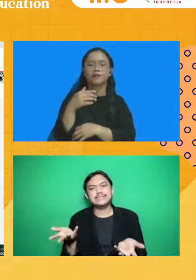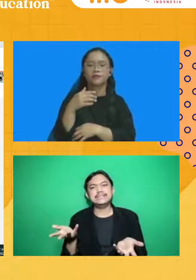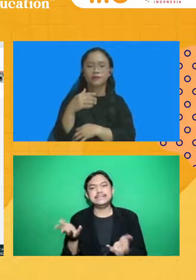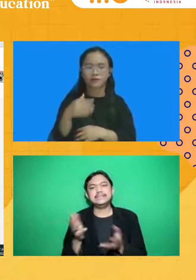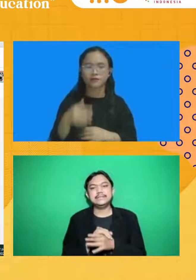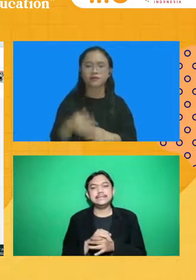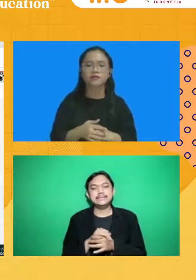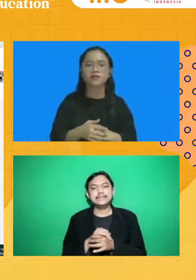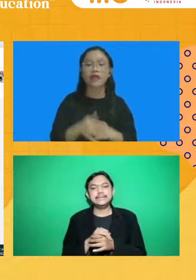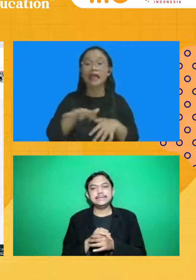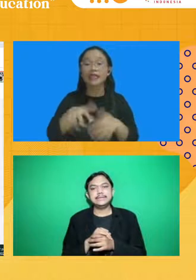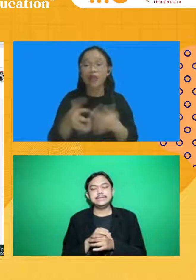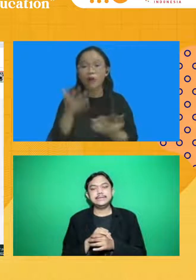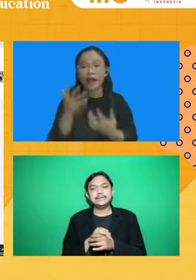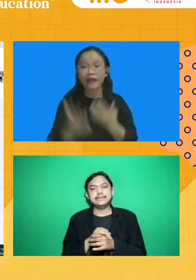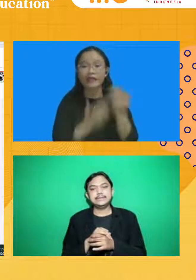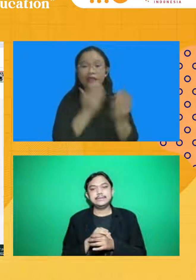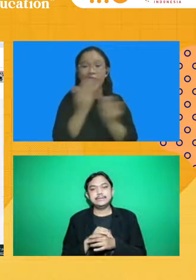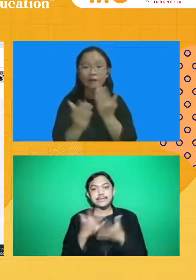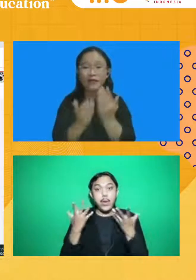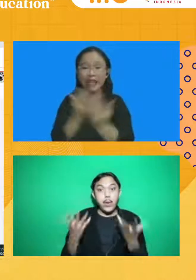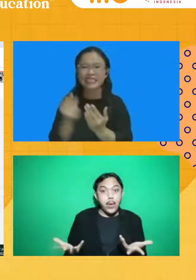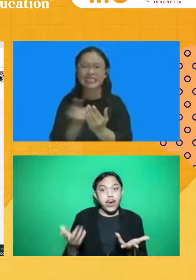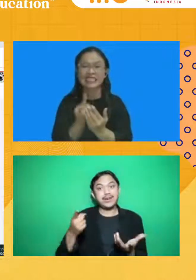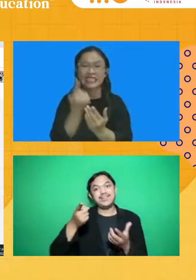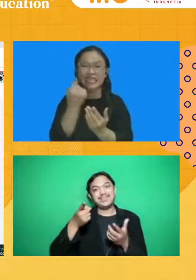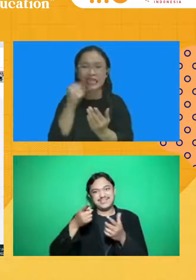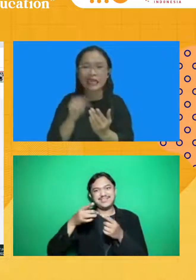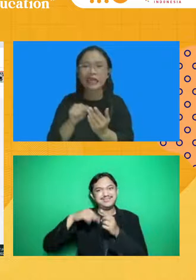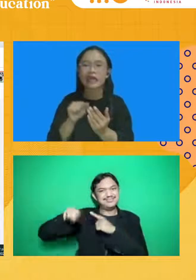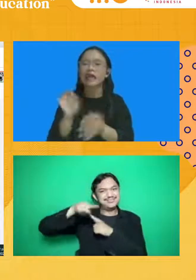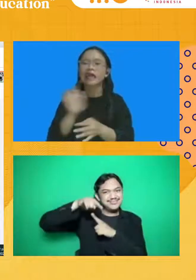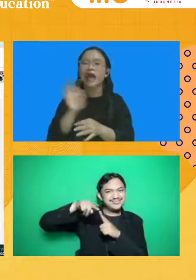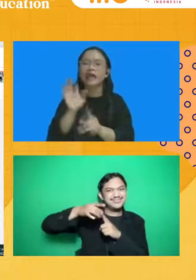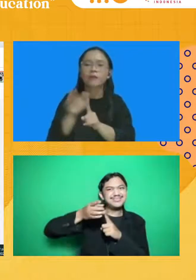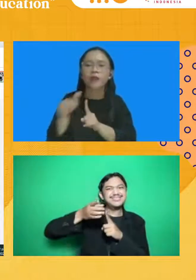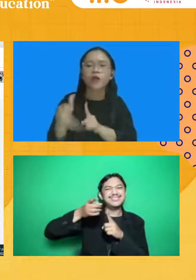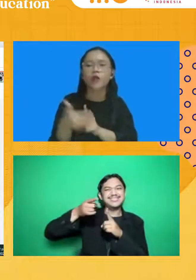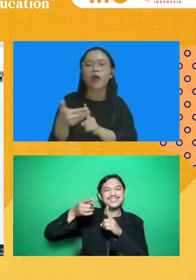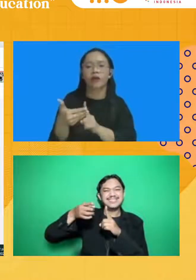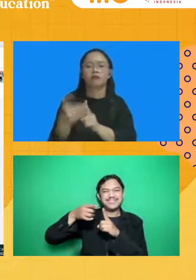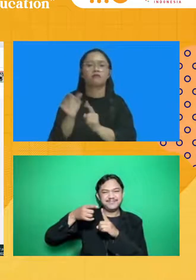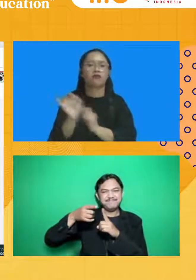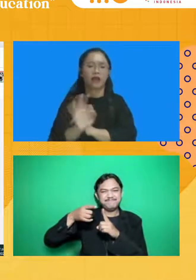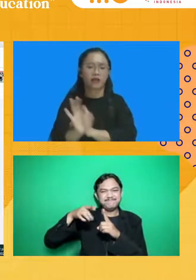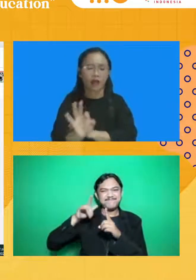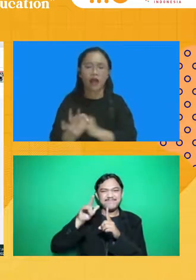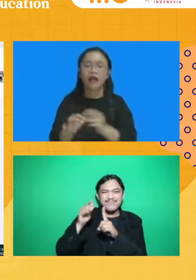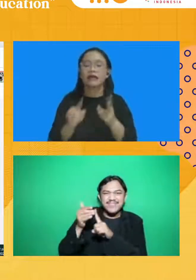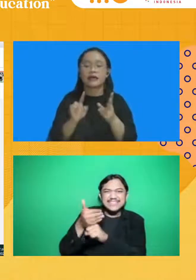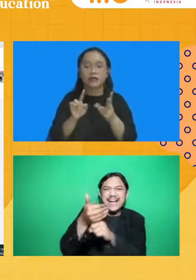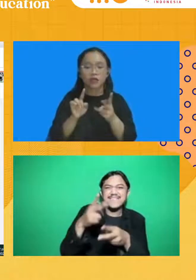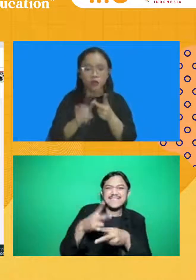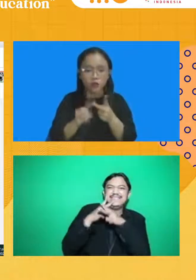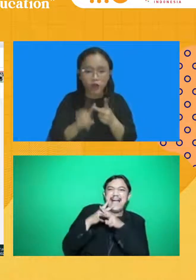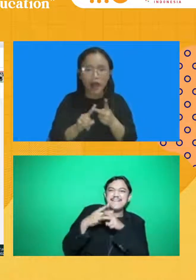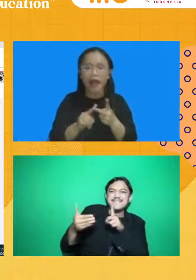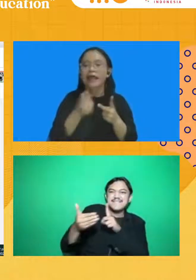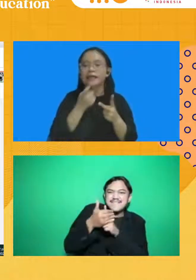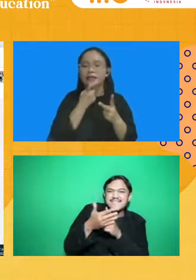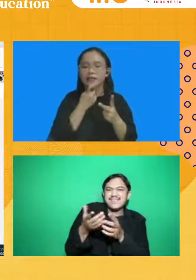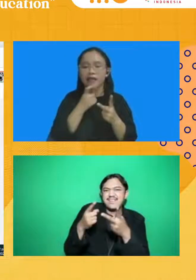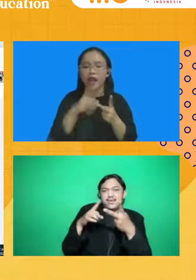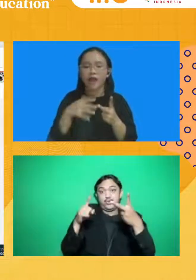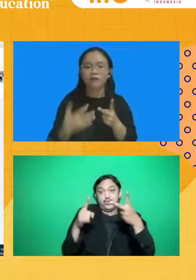that is harmful. The other idea was that we should have a technical support, or we should have some national